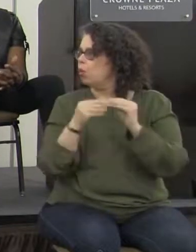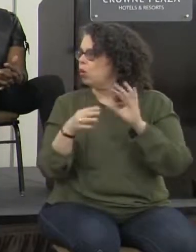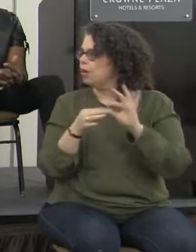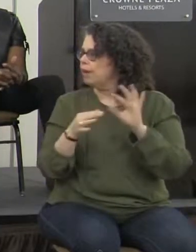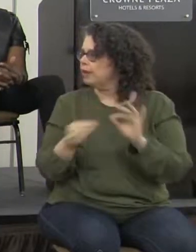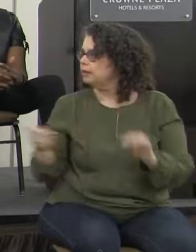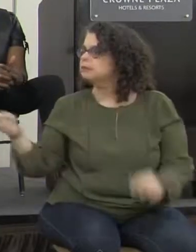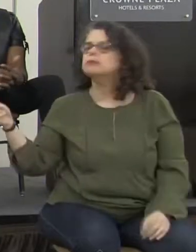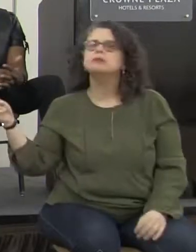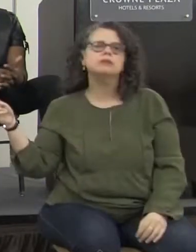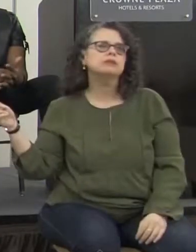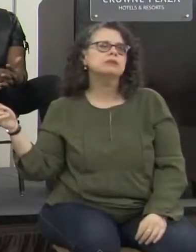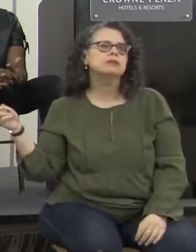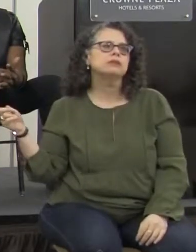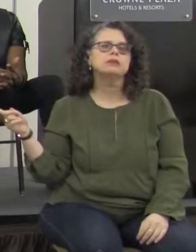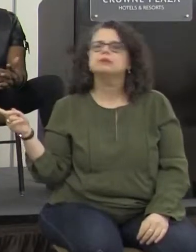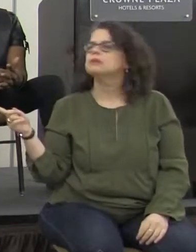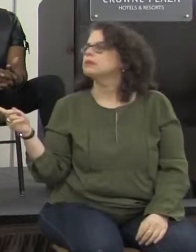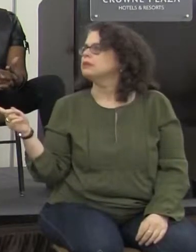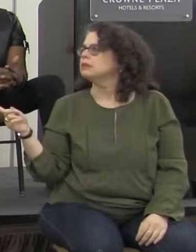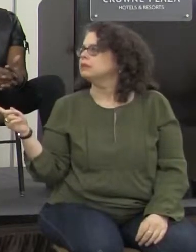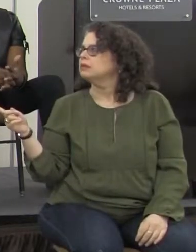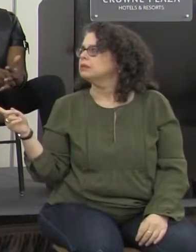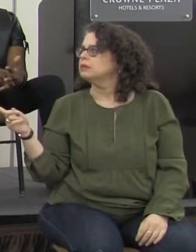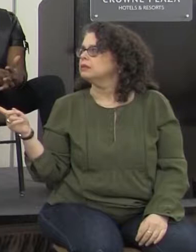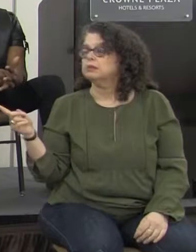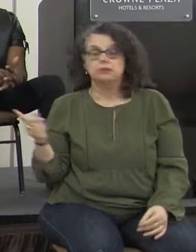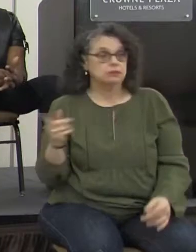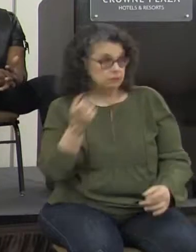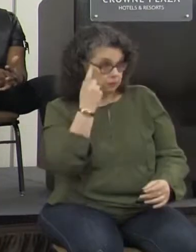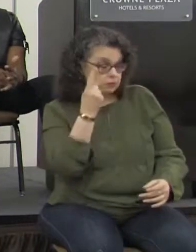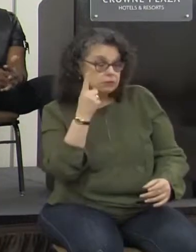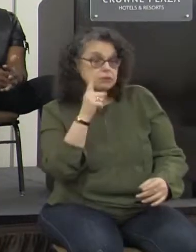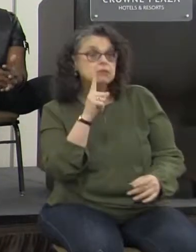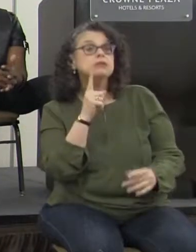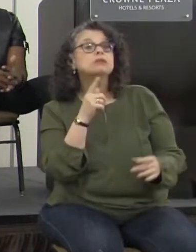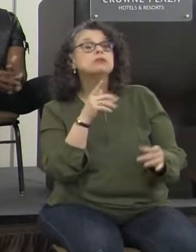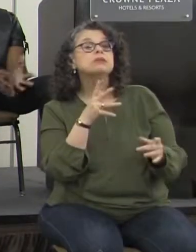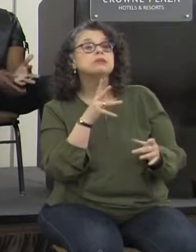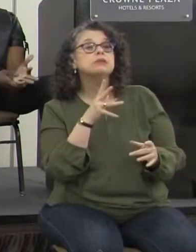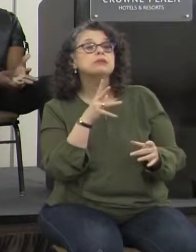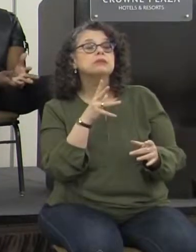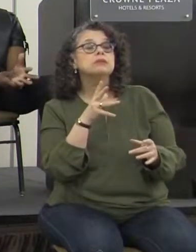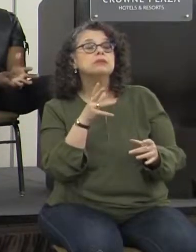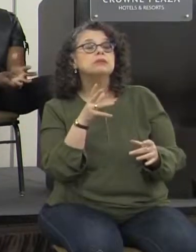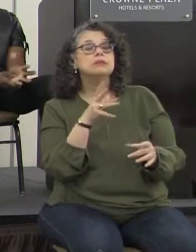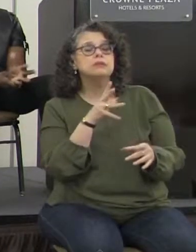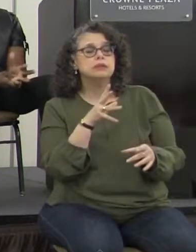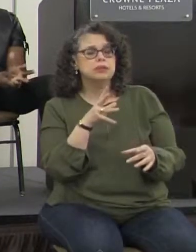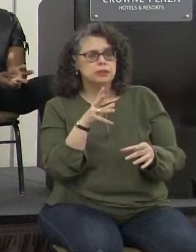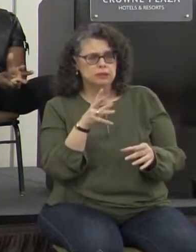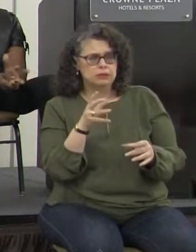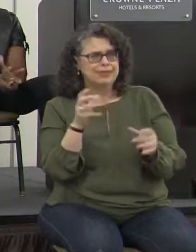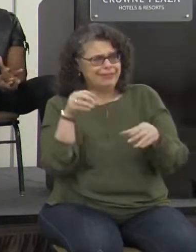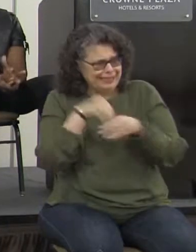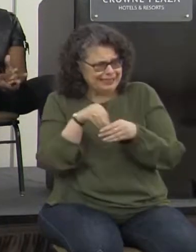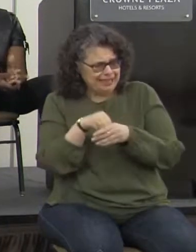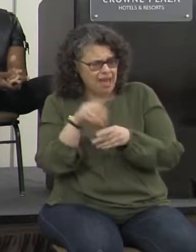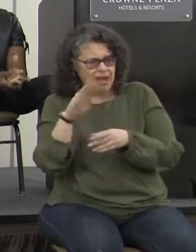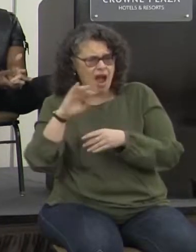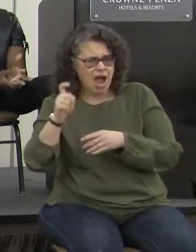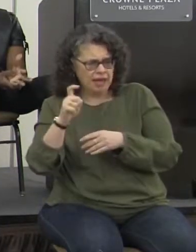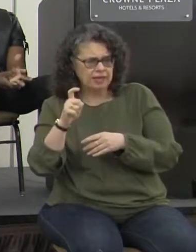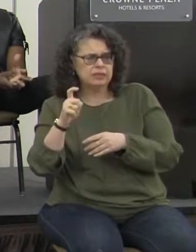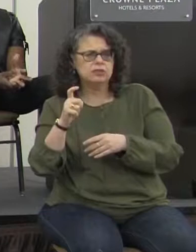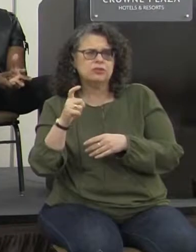that although even within Onyx, we are not struggling, but we are championing